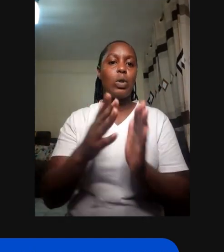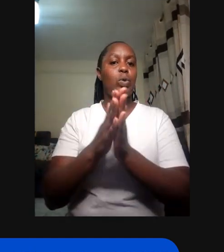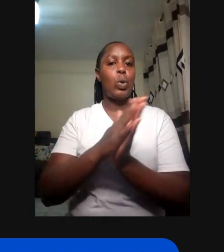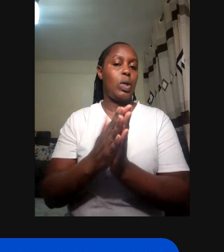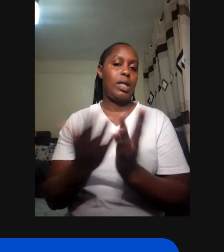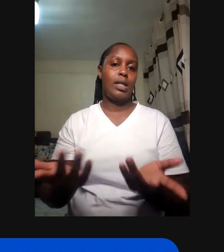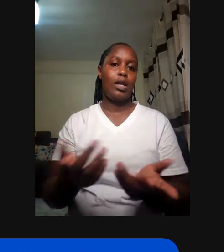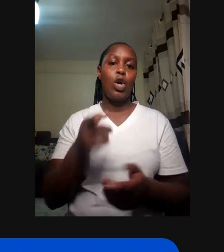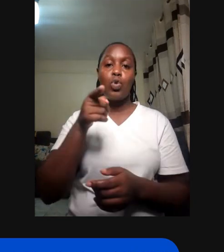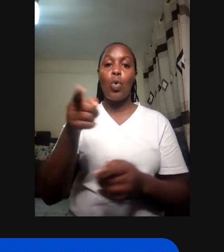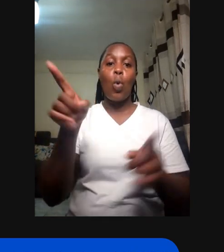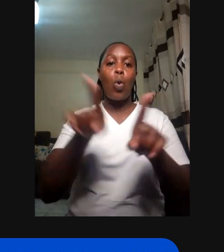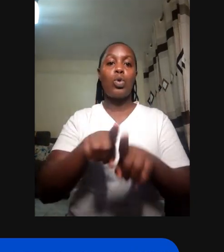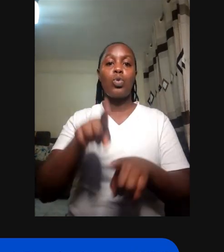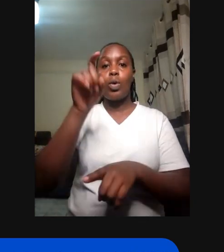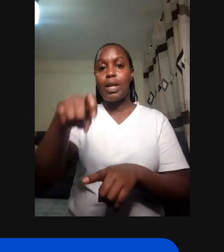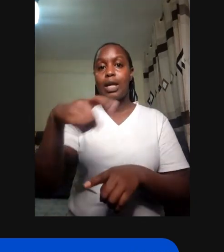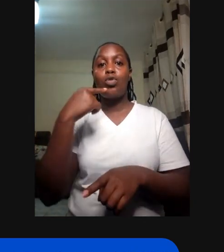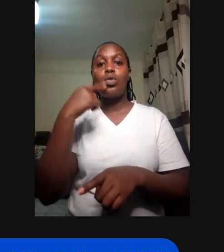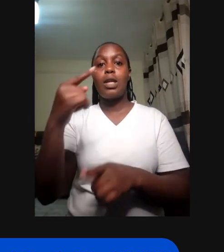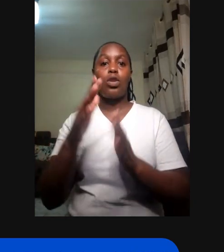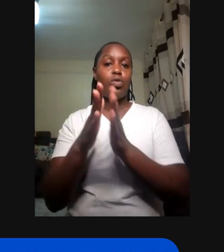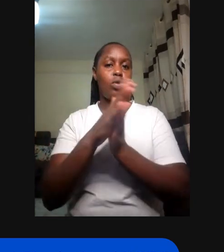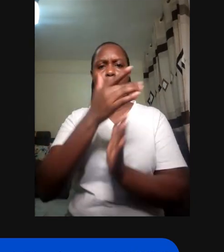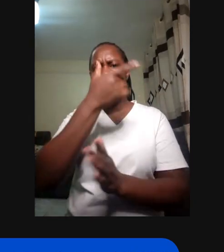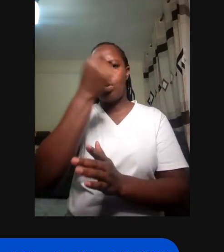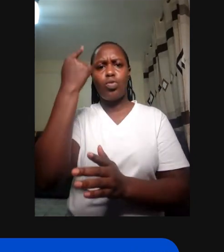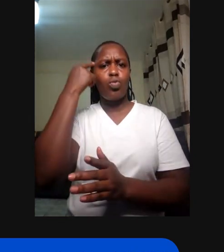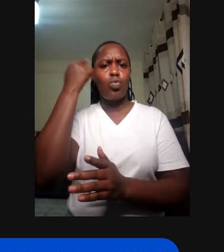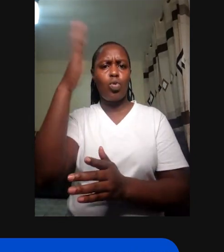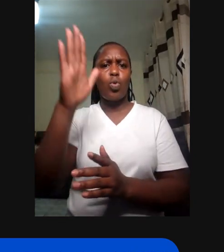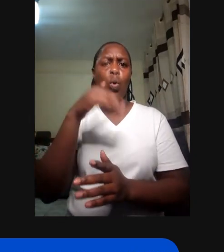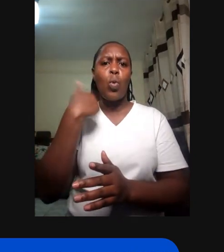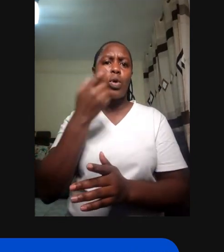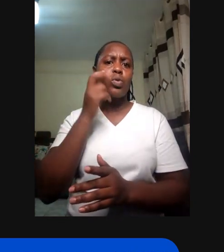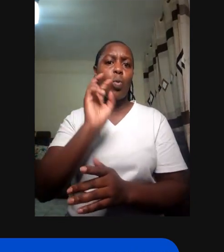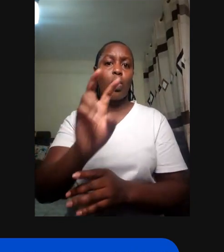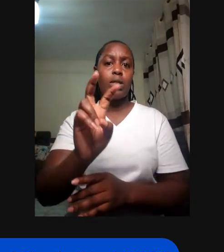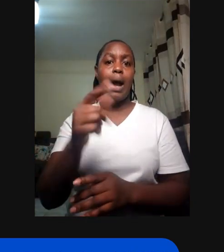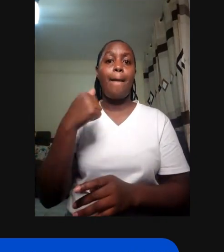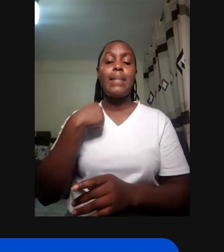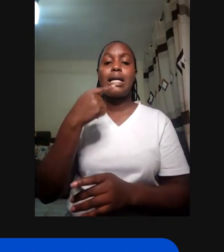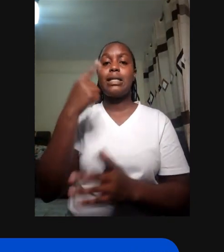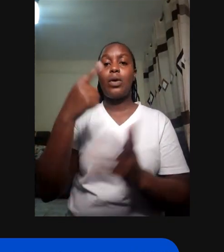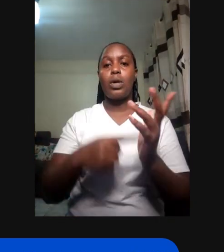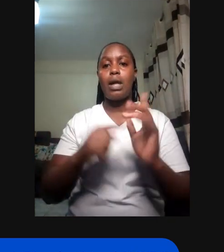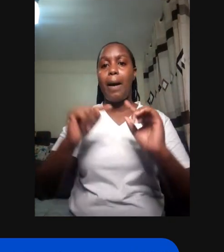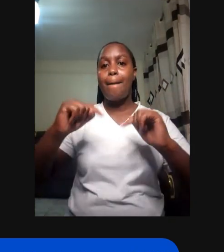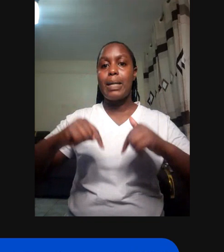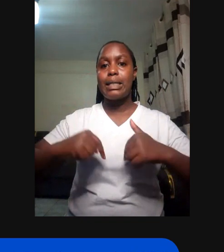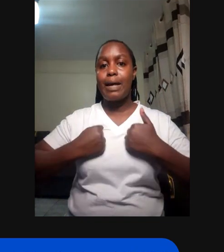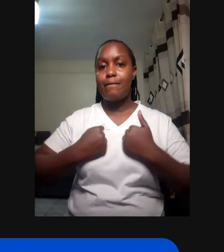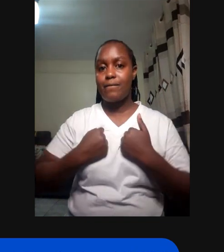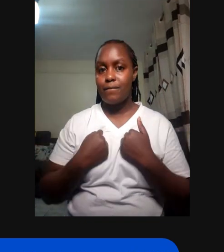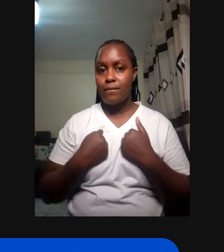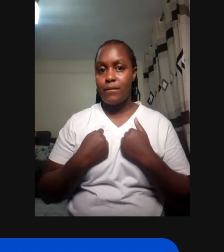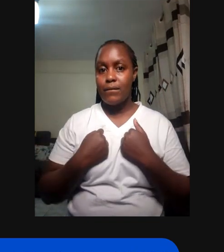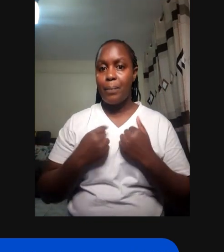Sorry, because you never know who is watching. Someone is always watching. I can say that myself. My